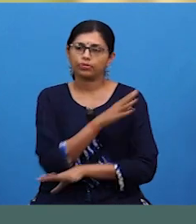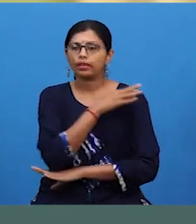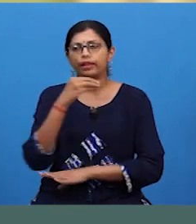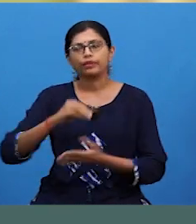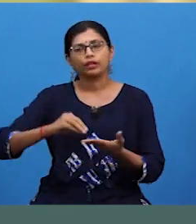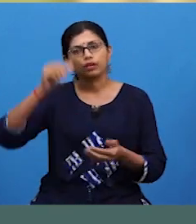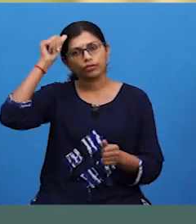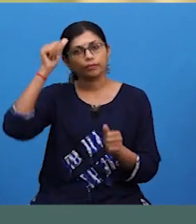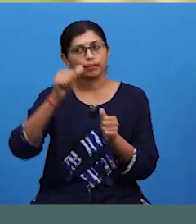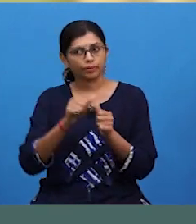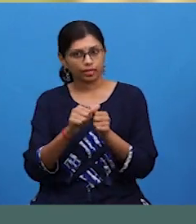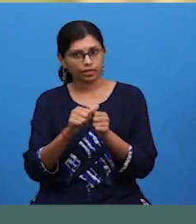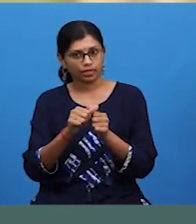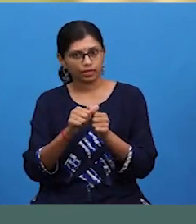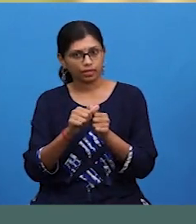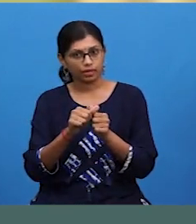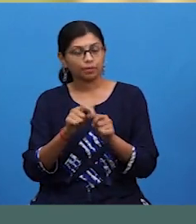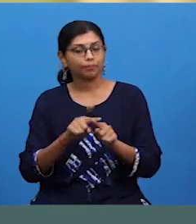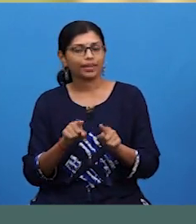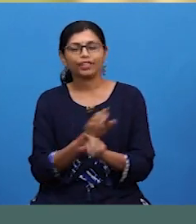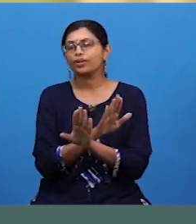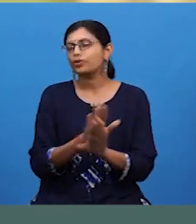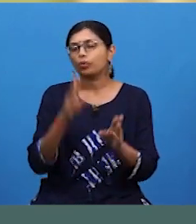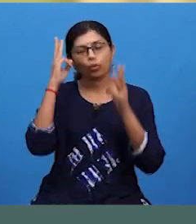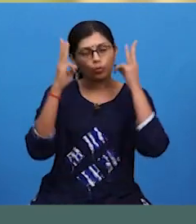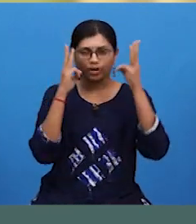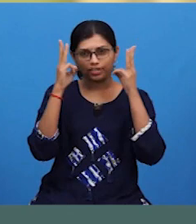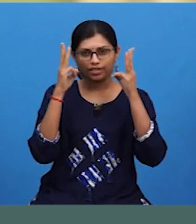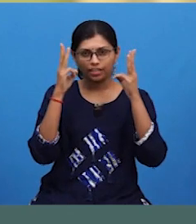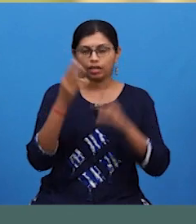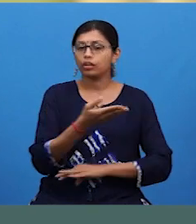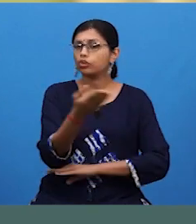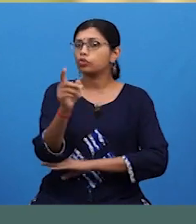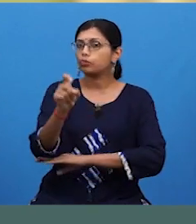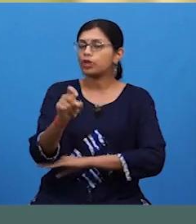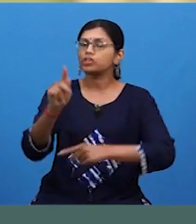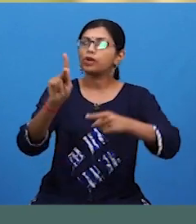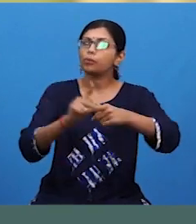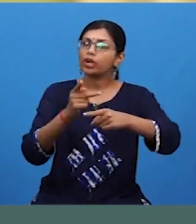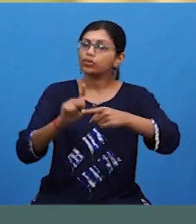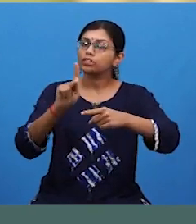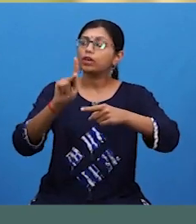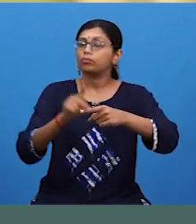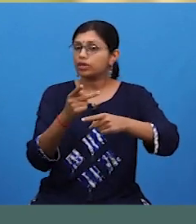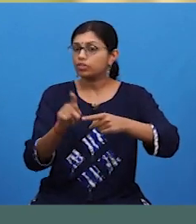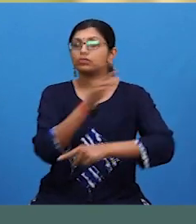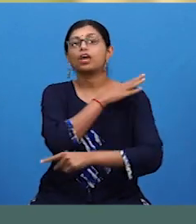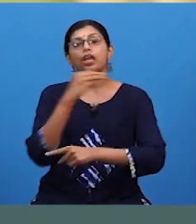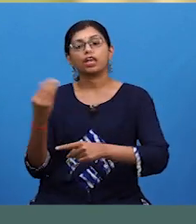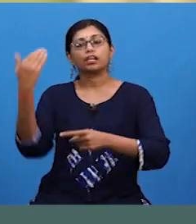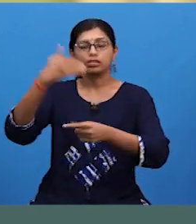remember. But worry not. All we need to do is practice, practice, and practice.